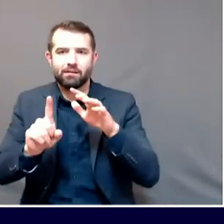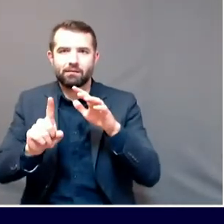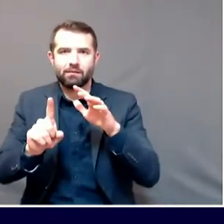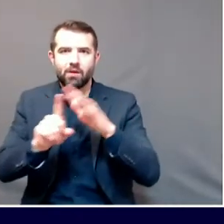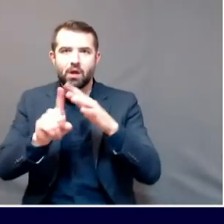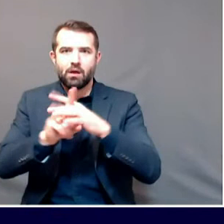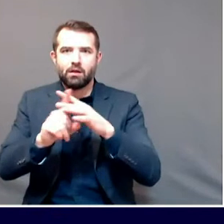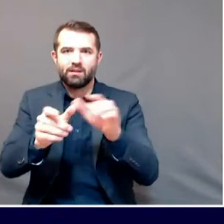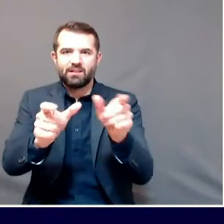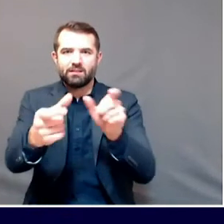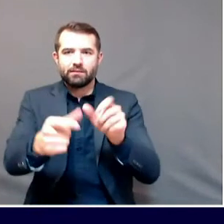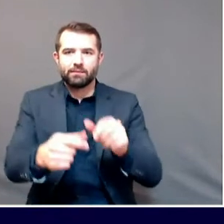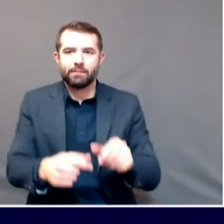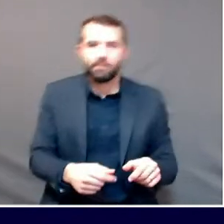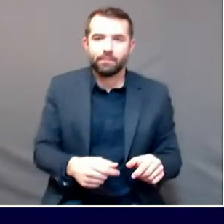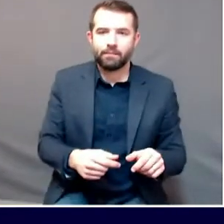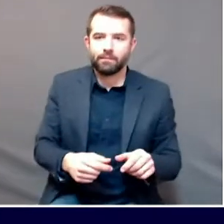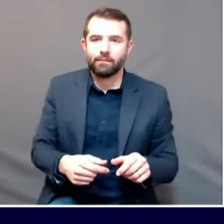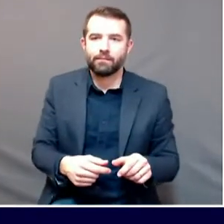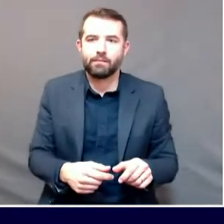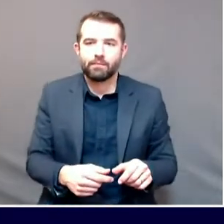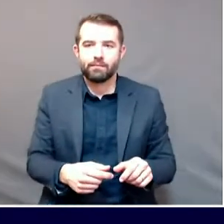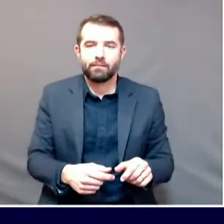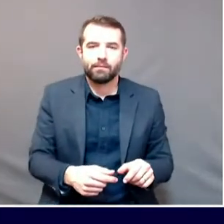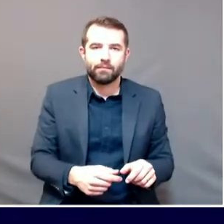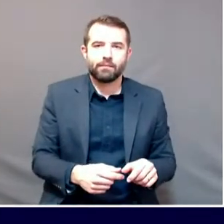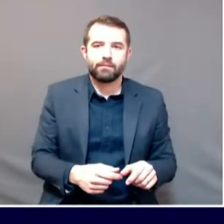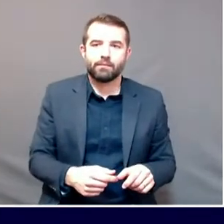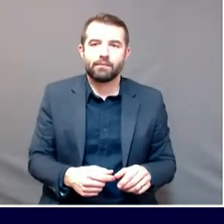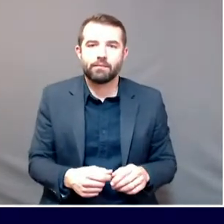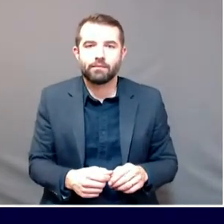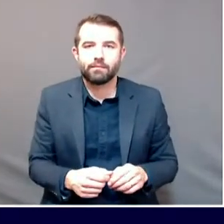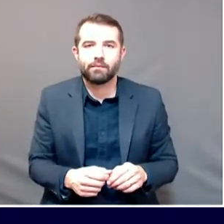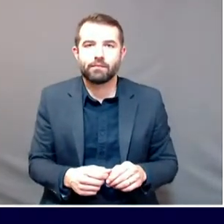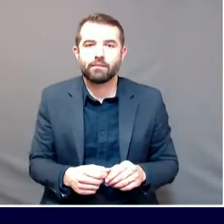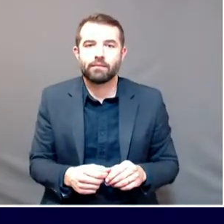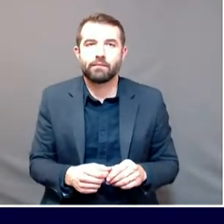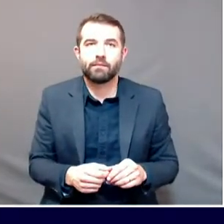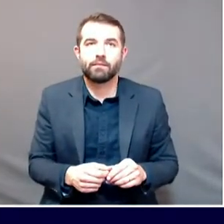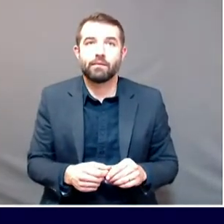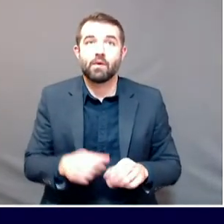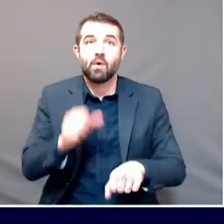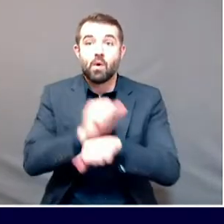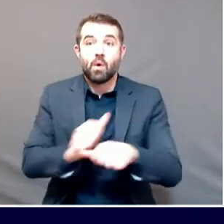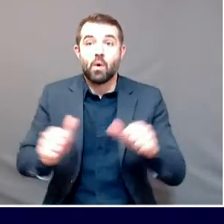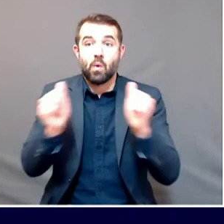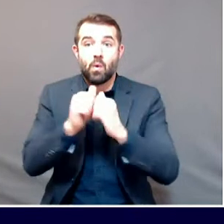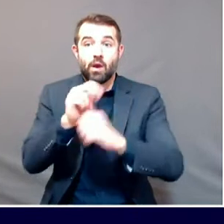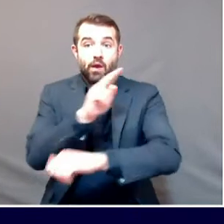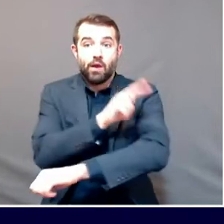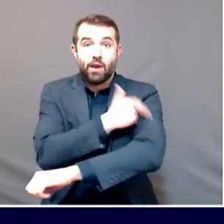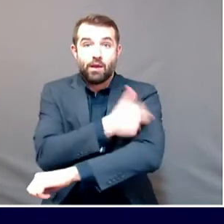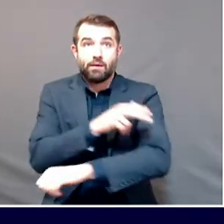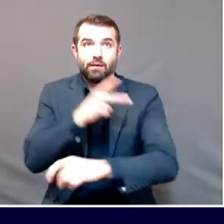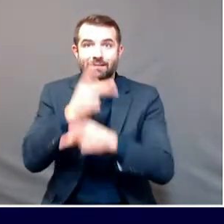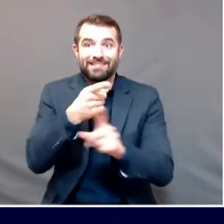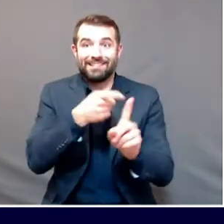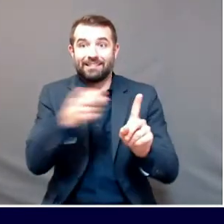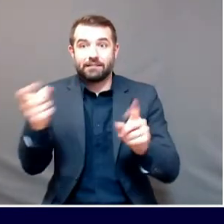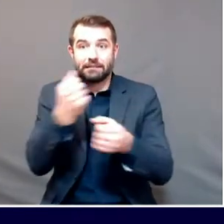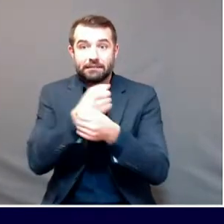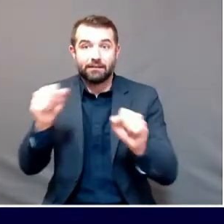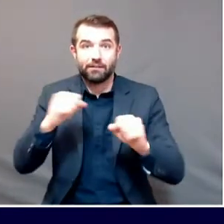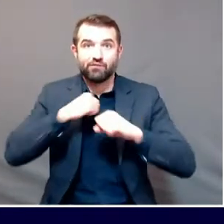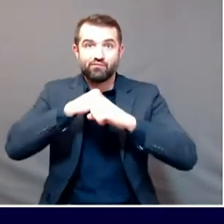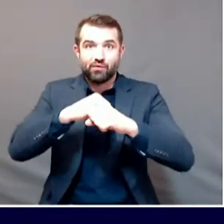that we have been working with hospitals to keep hospitals safe from COVID since well before